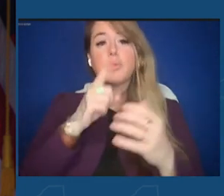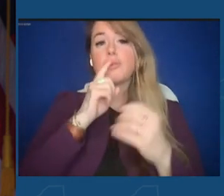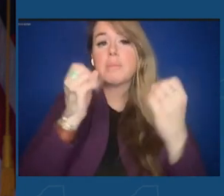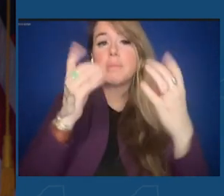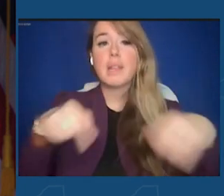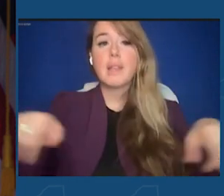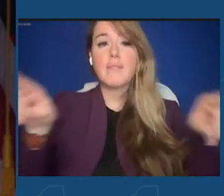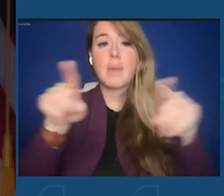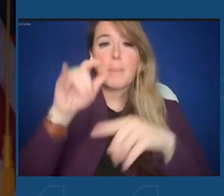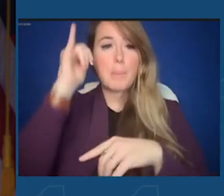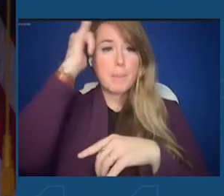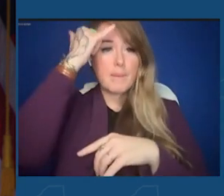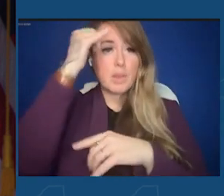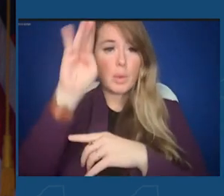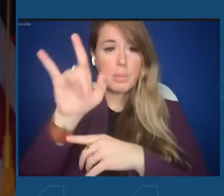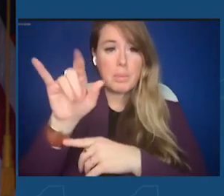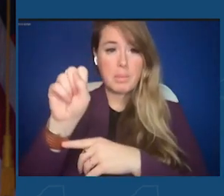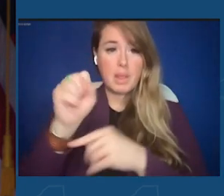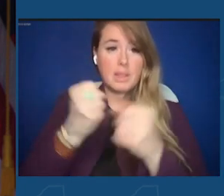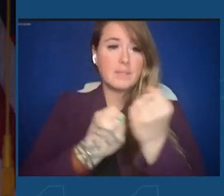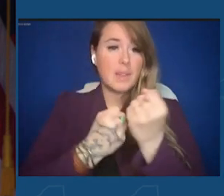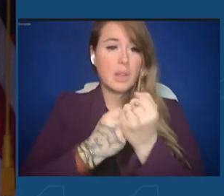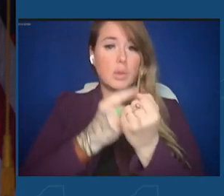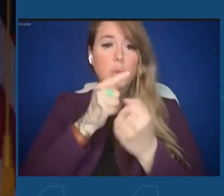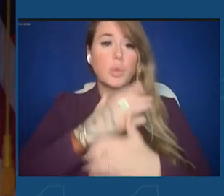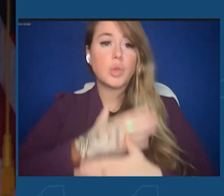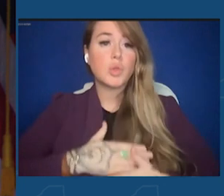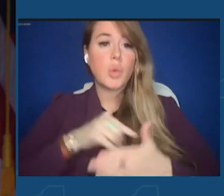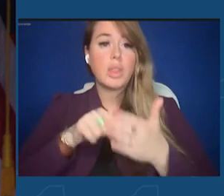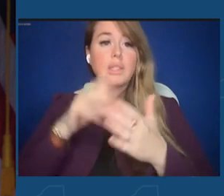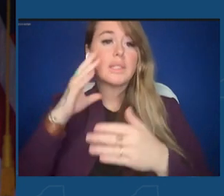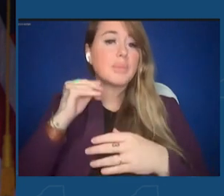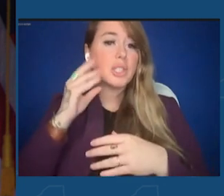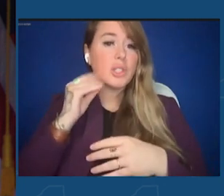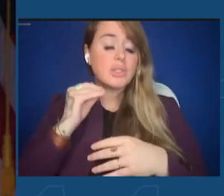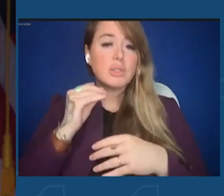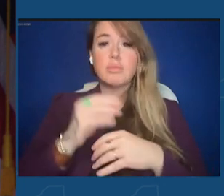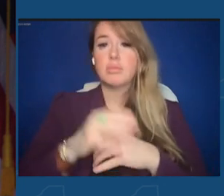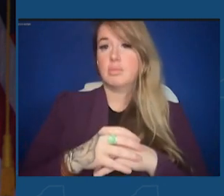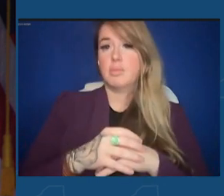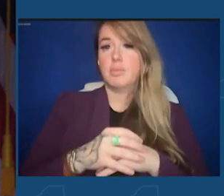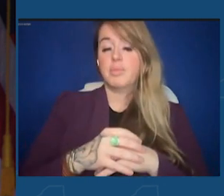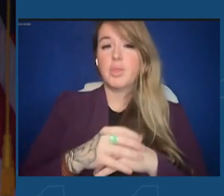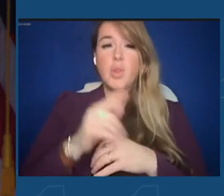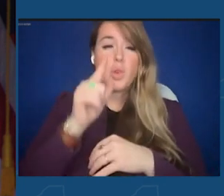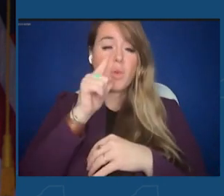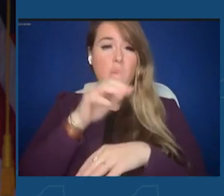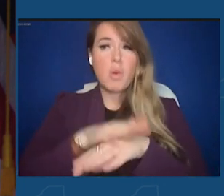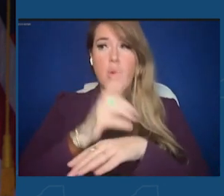fans, would have enjoyed this experience, who on one of the most holy, beautiful